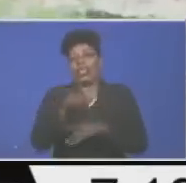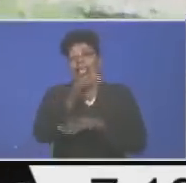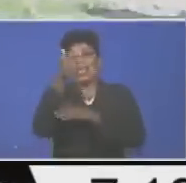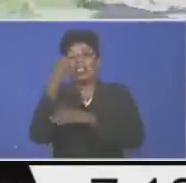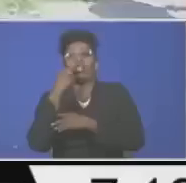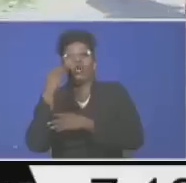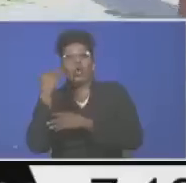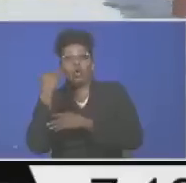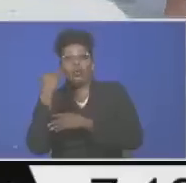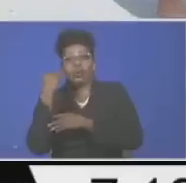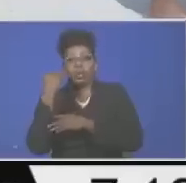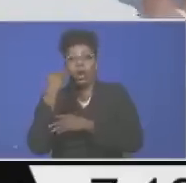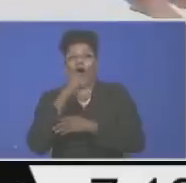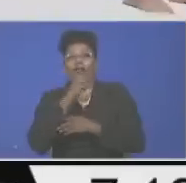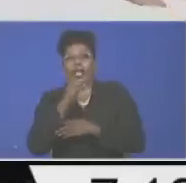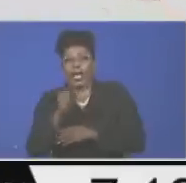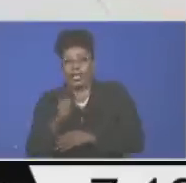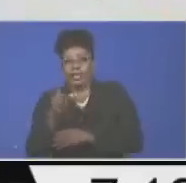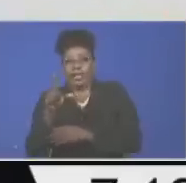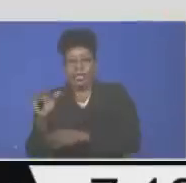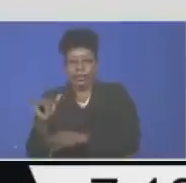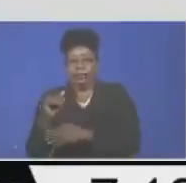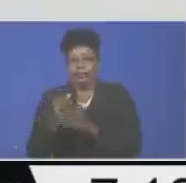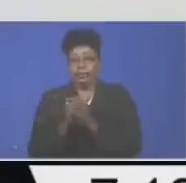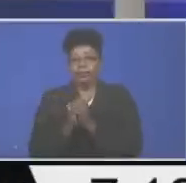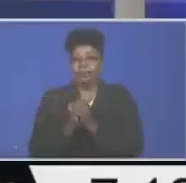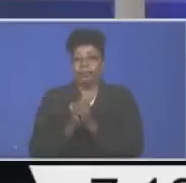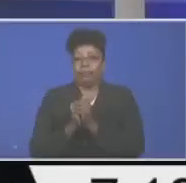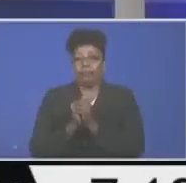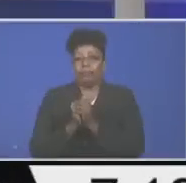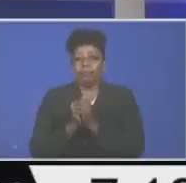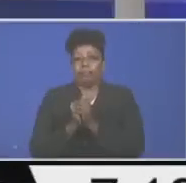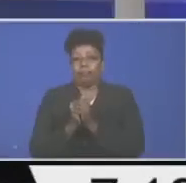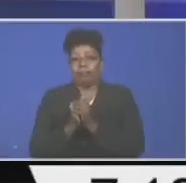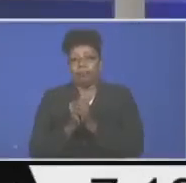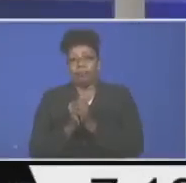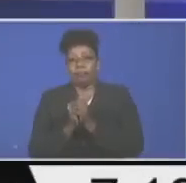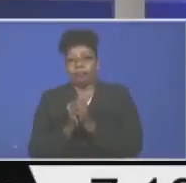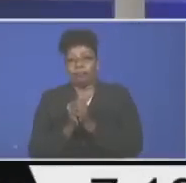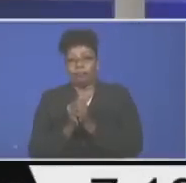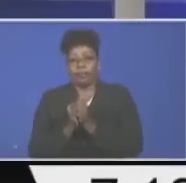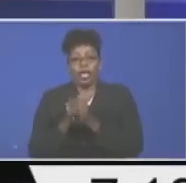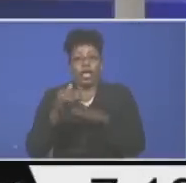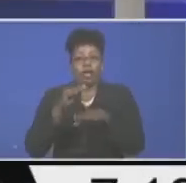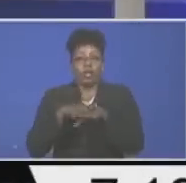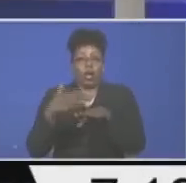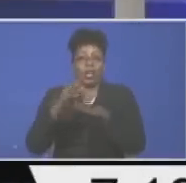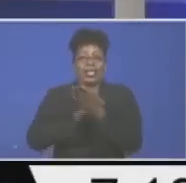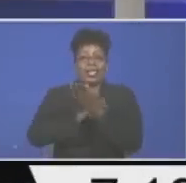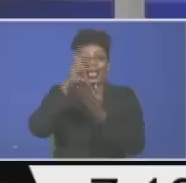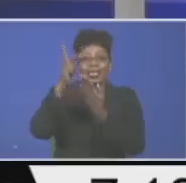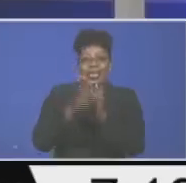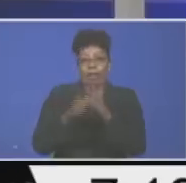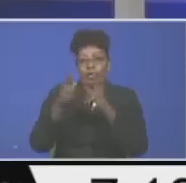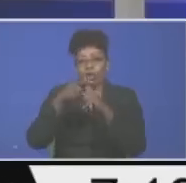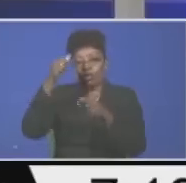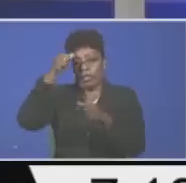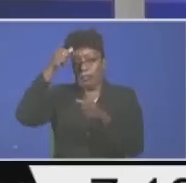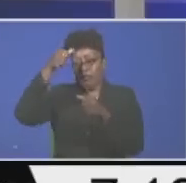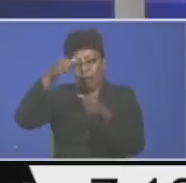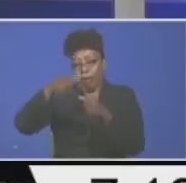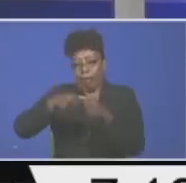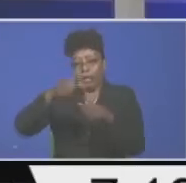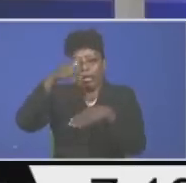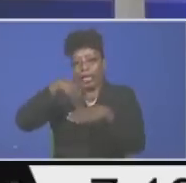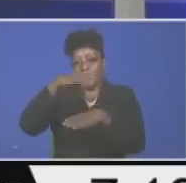the elderly. Kelsey Johnson, ZNS Network News. It's being called a September to Remember in the Centerville